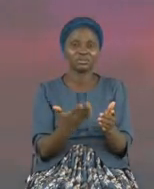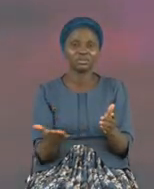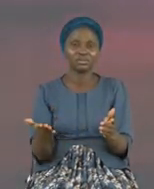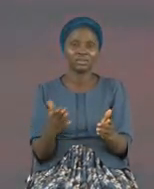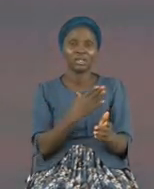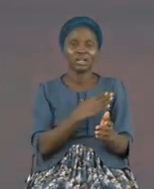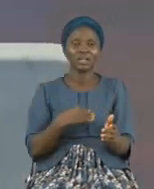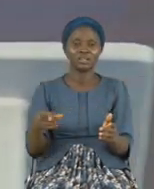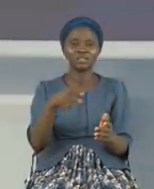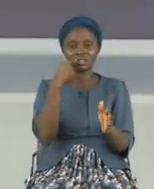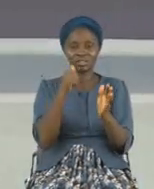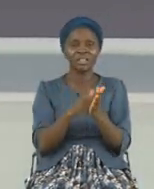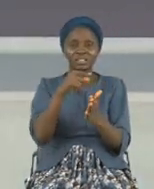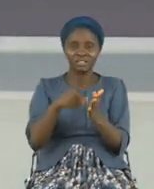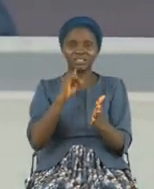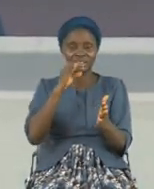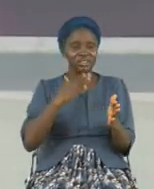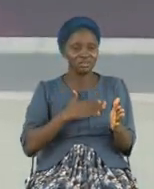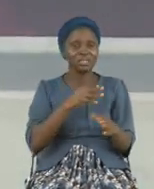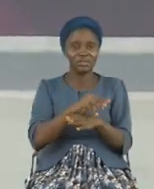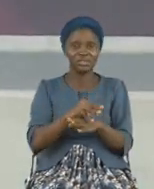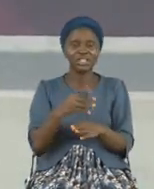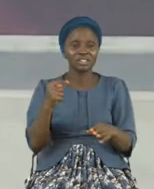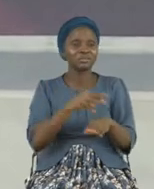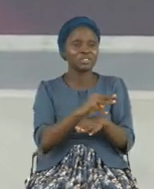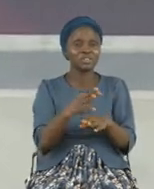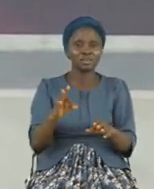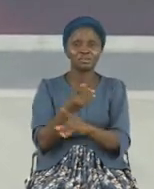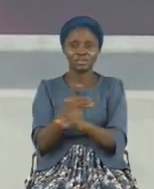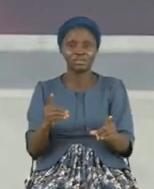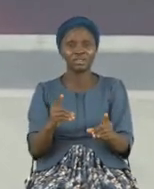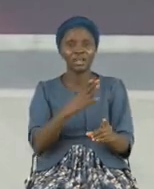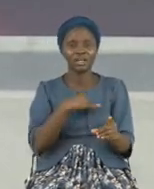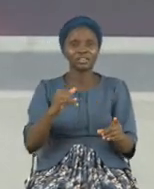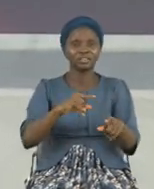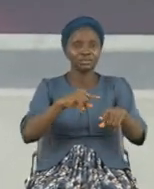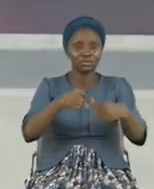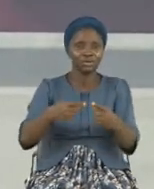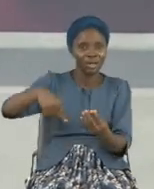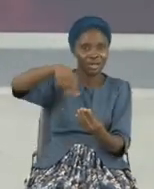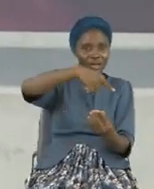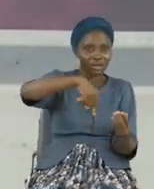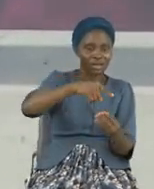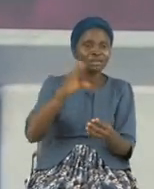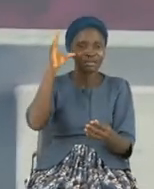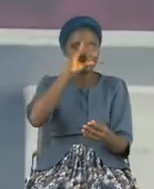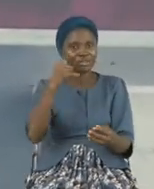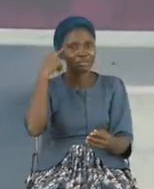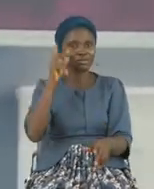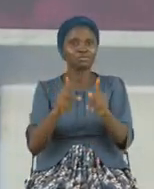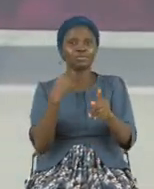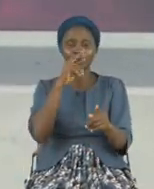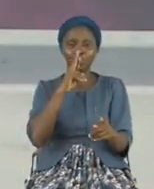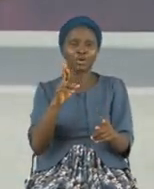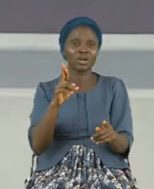ministry, the ministry of deliverance. And they go about looking for people who are possessed or